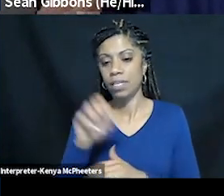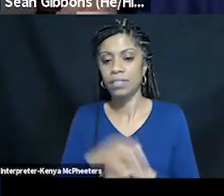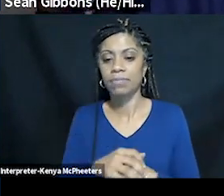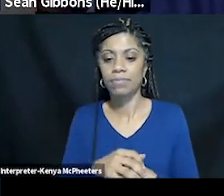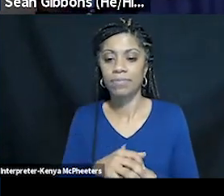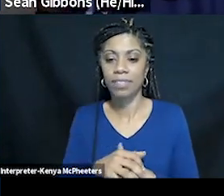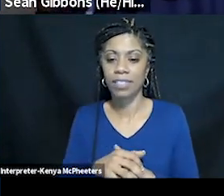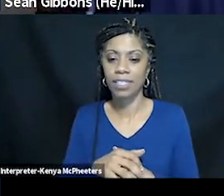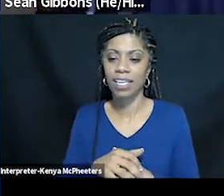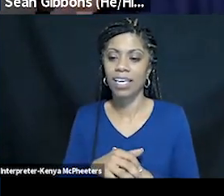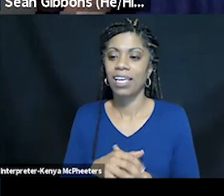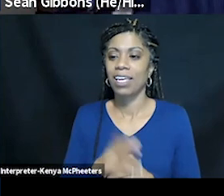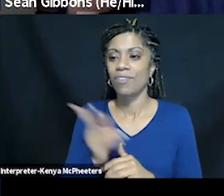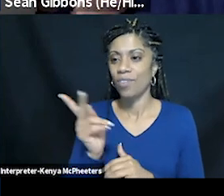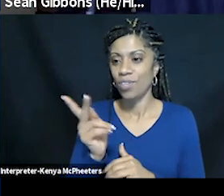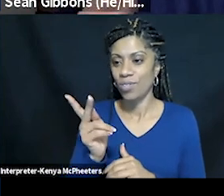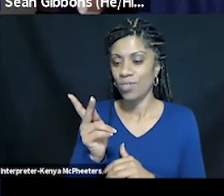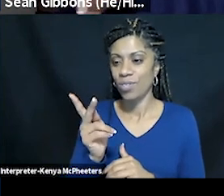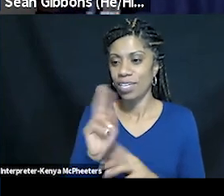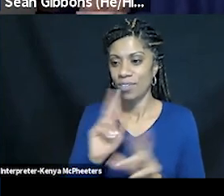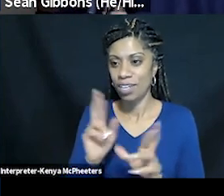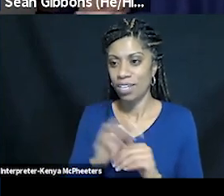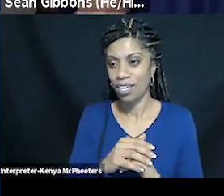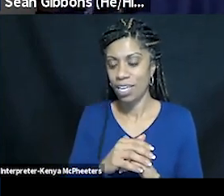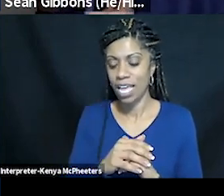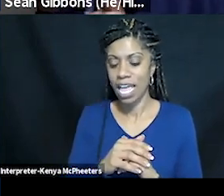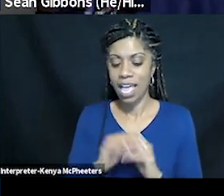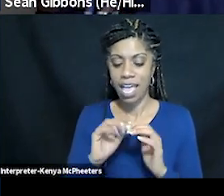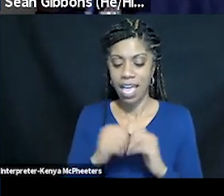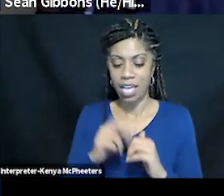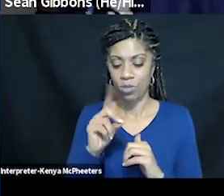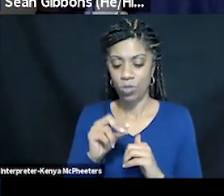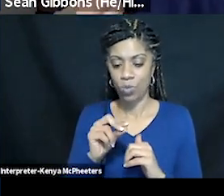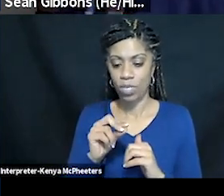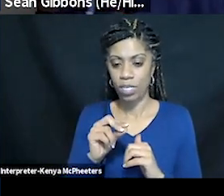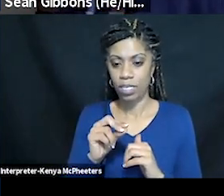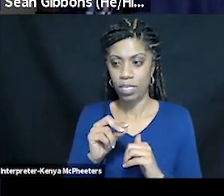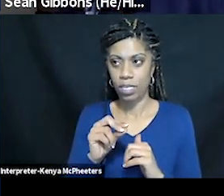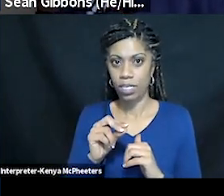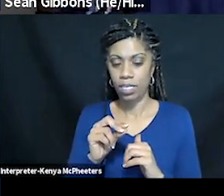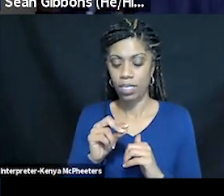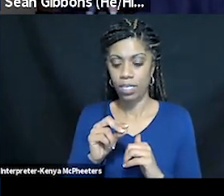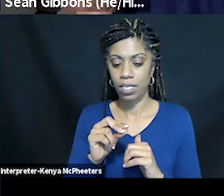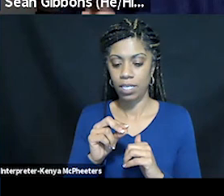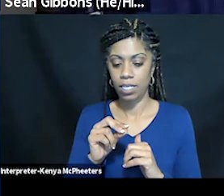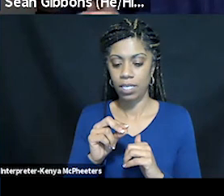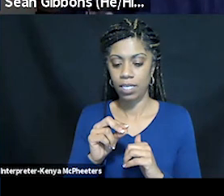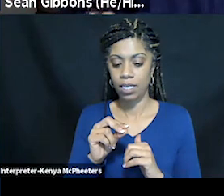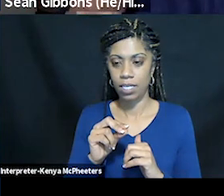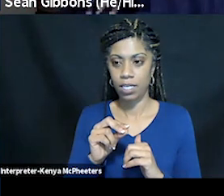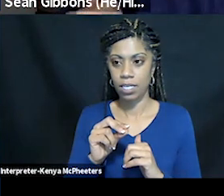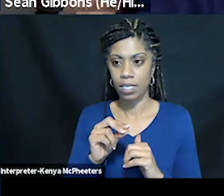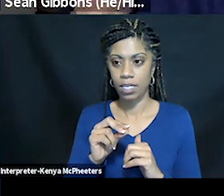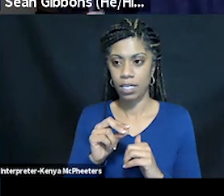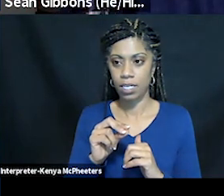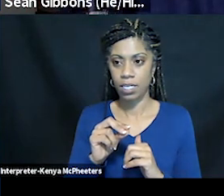Get ready. This is something we had talked about. How do we do communications work effectively and bring these new ideas into our work without